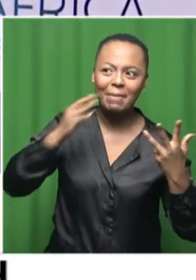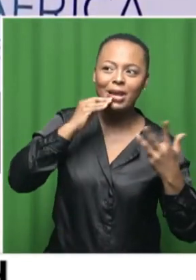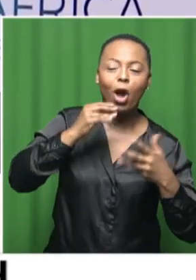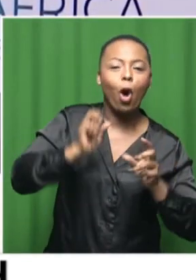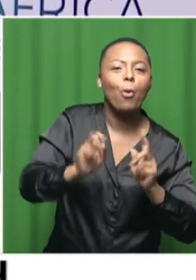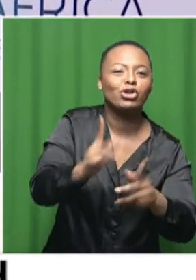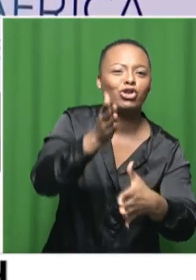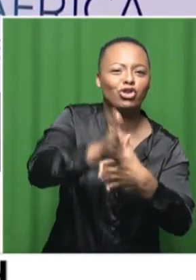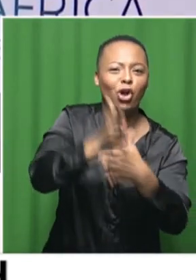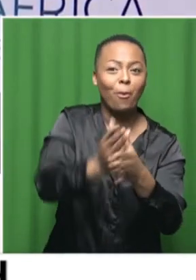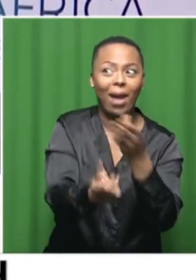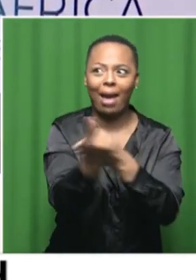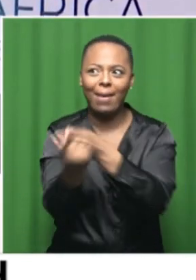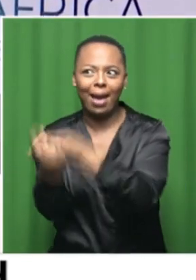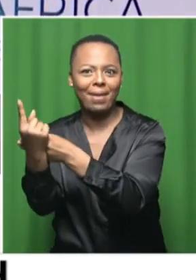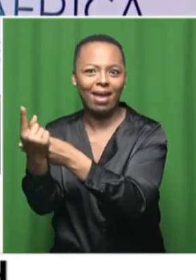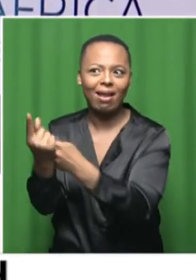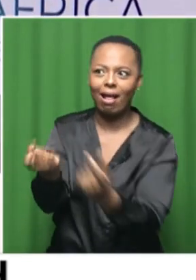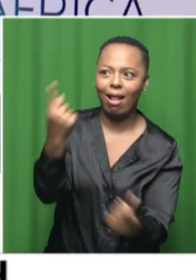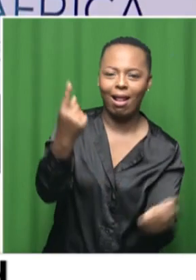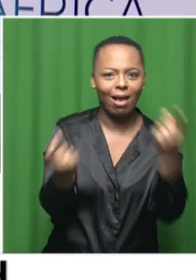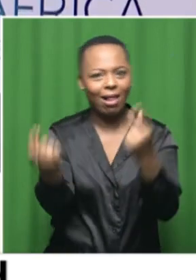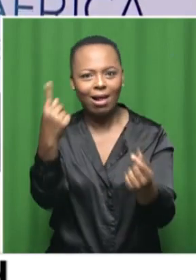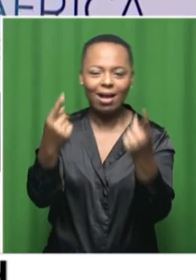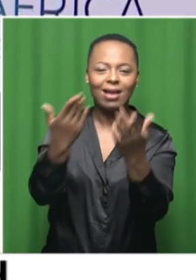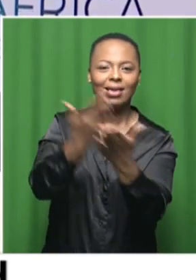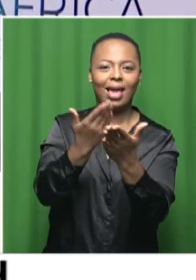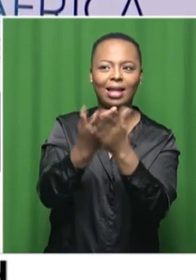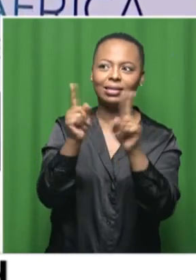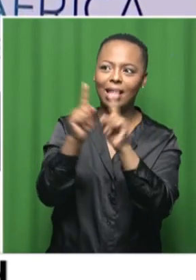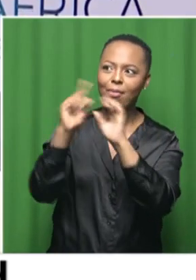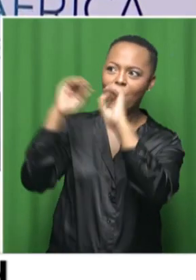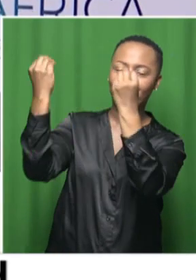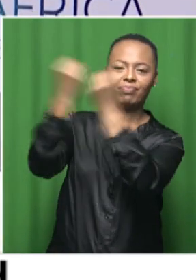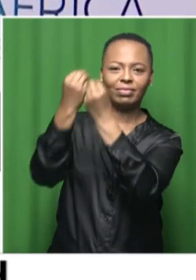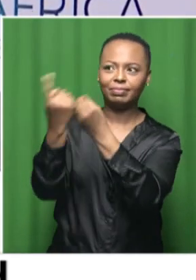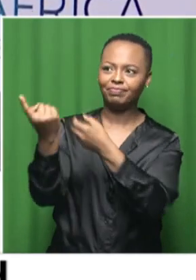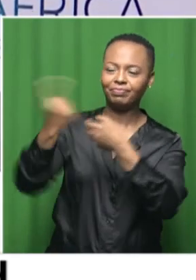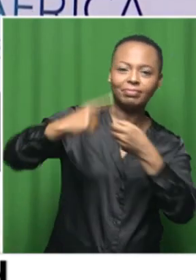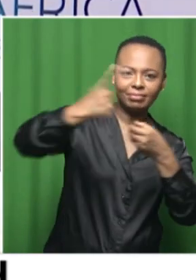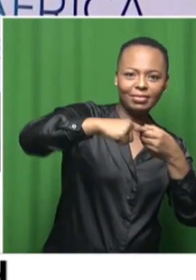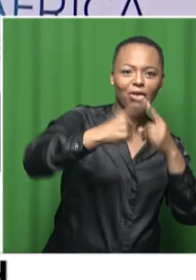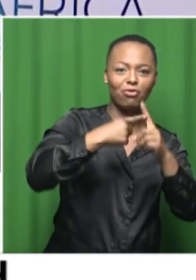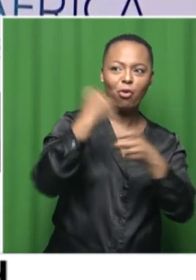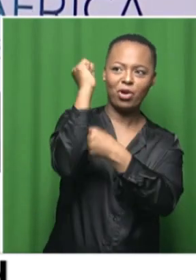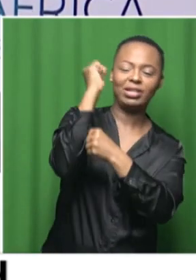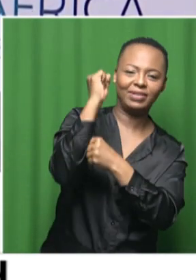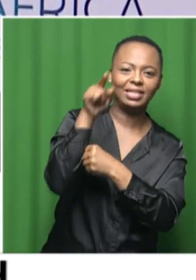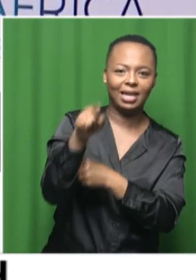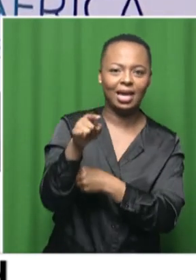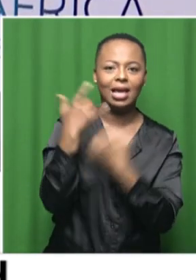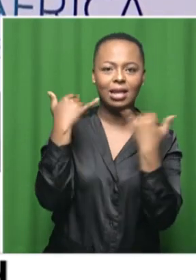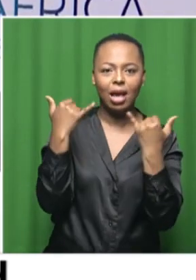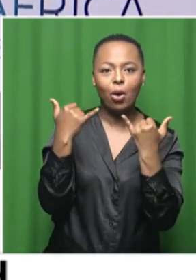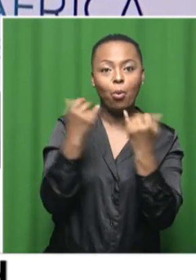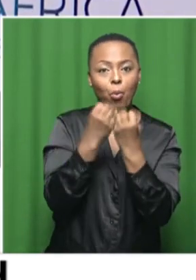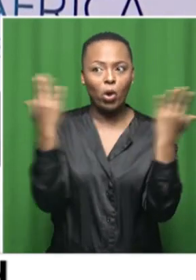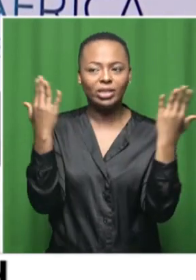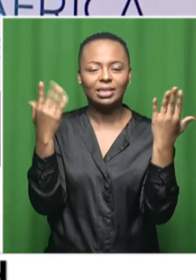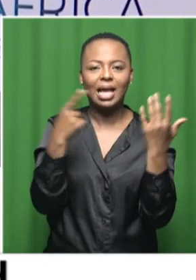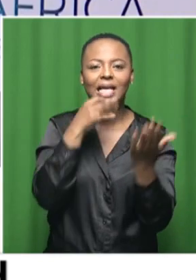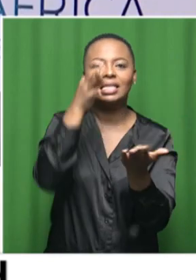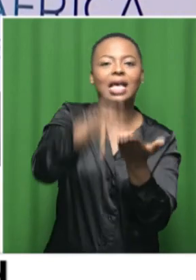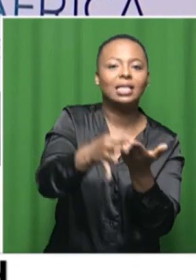going. And in fact, your secondary sectors are going to come up, that of manufacturing. And we know that the trend line suggests that